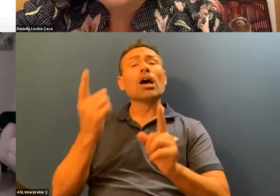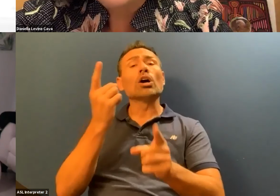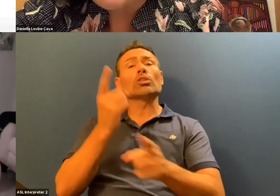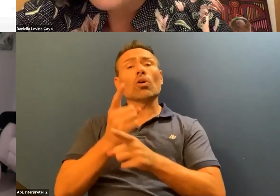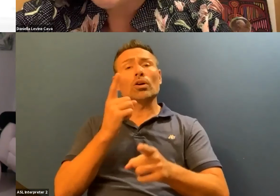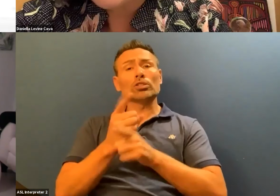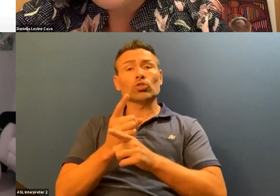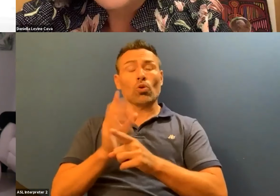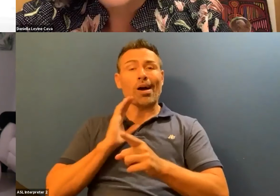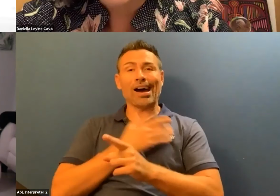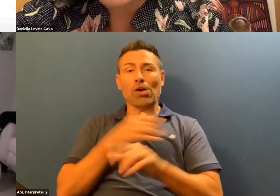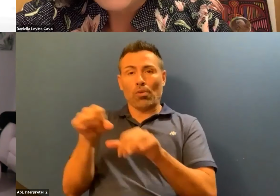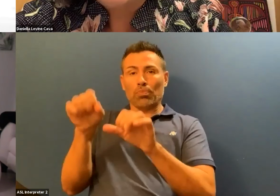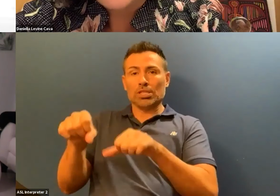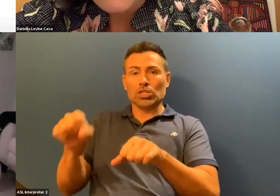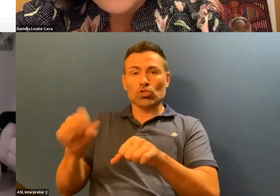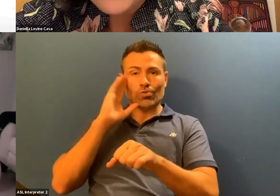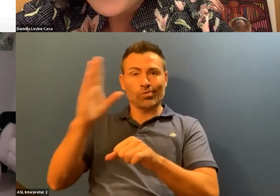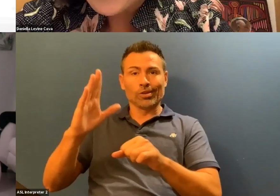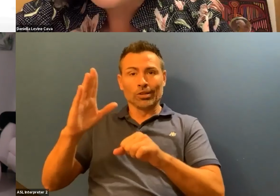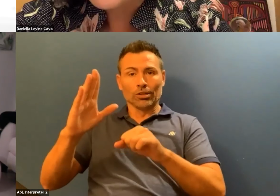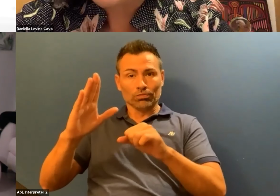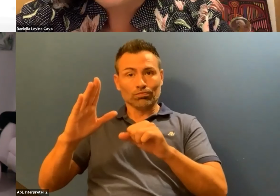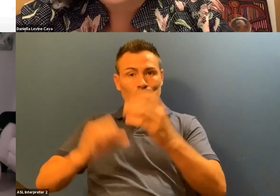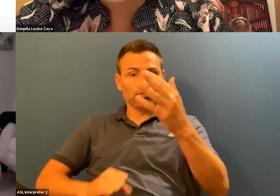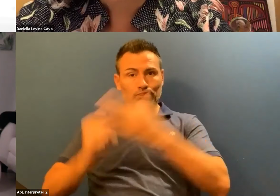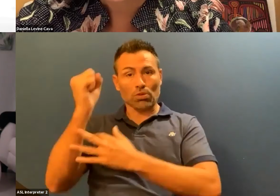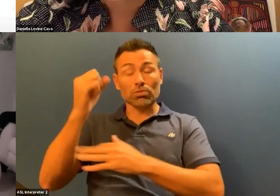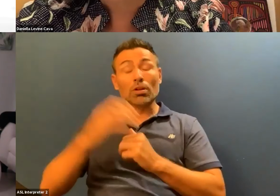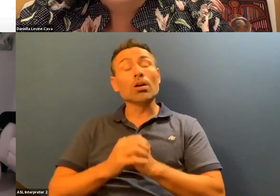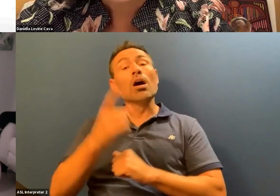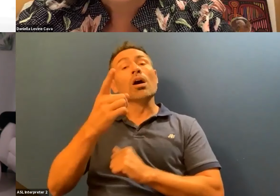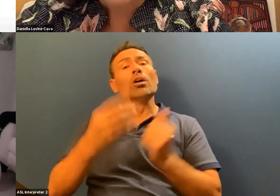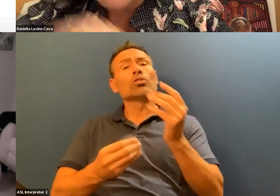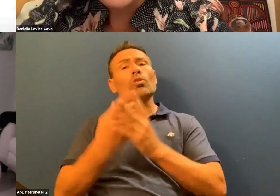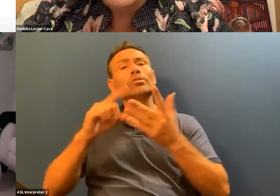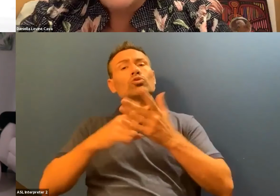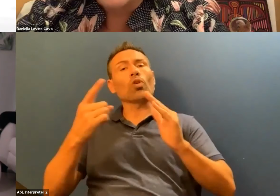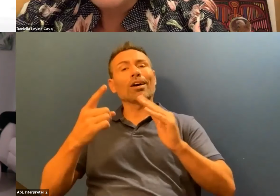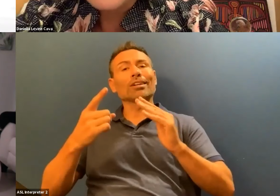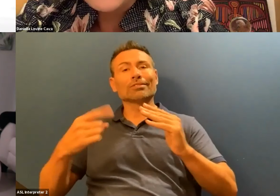always believed that growth begins from the ground up, and that investments in previously